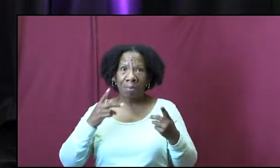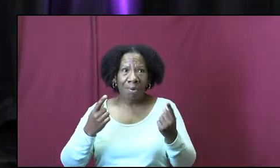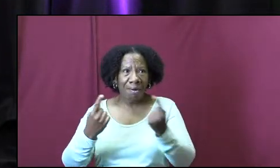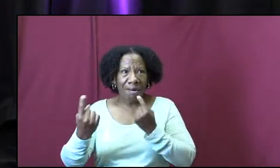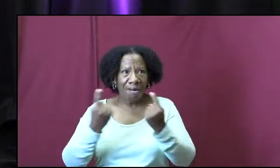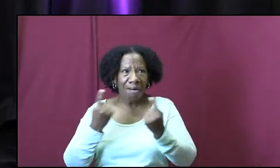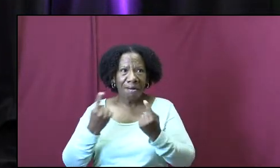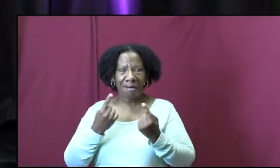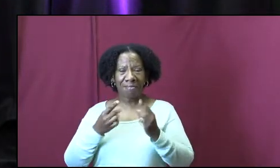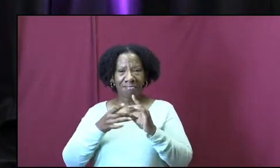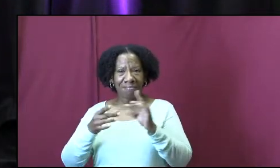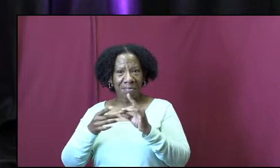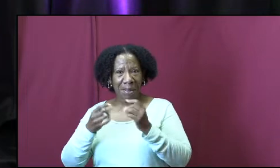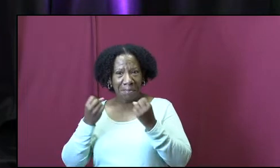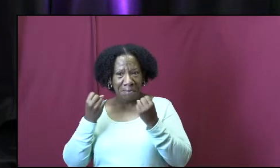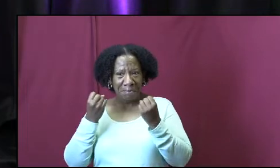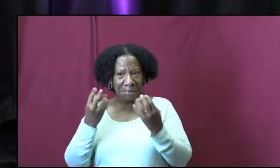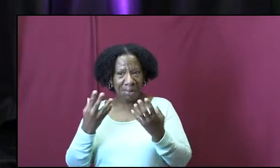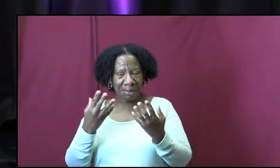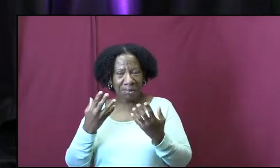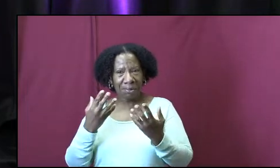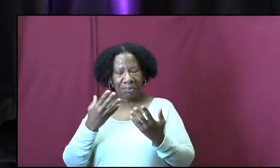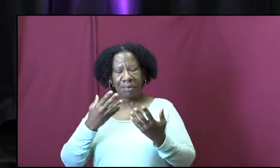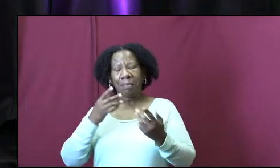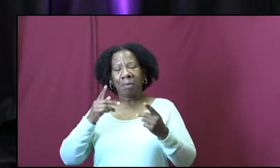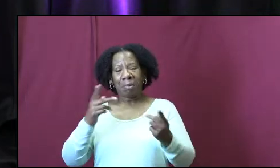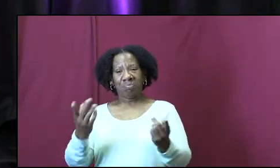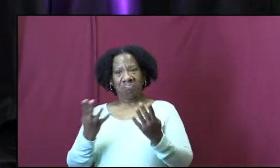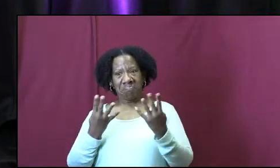about me singing.